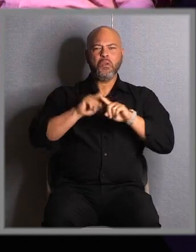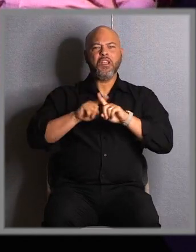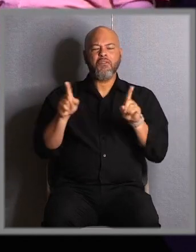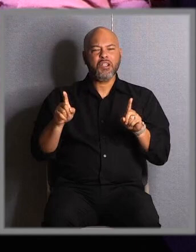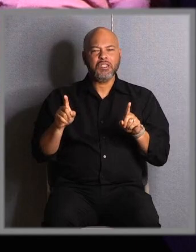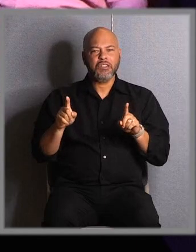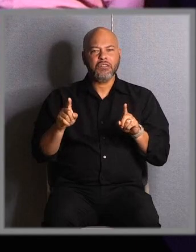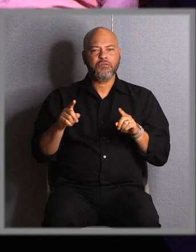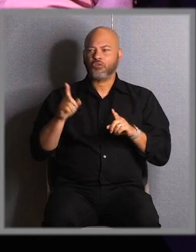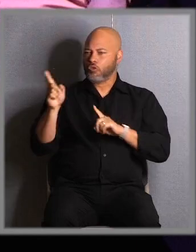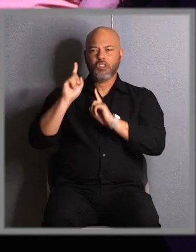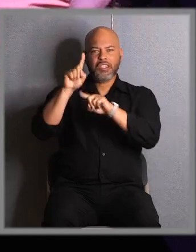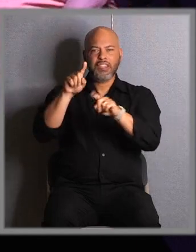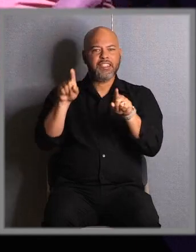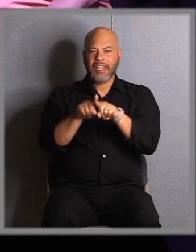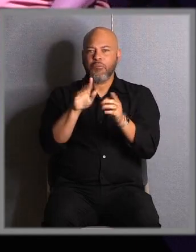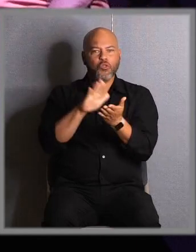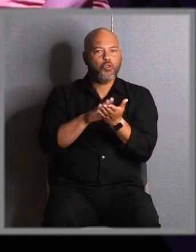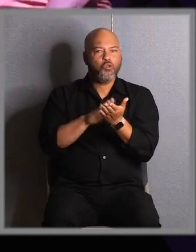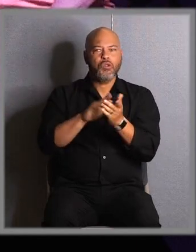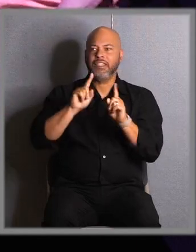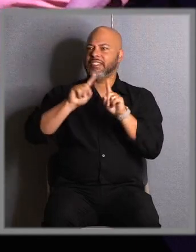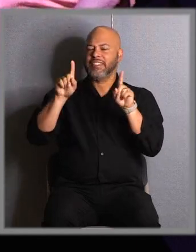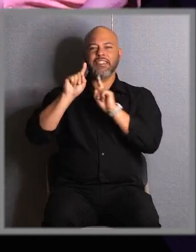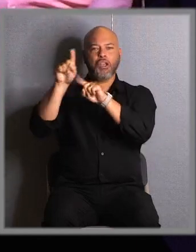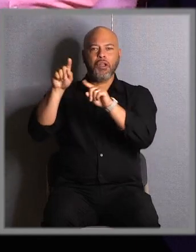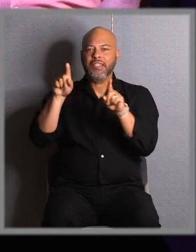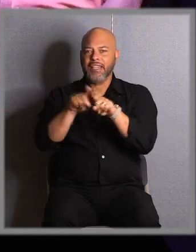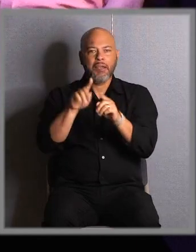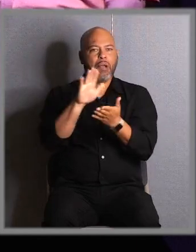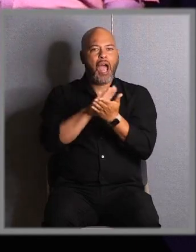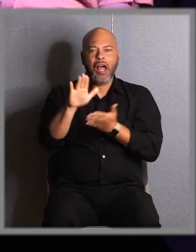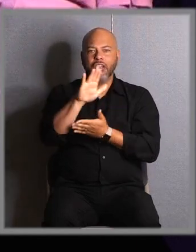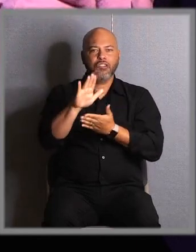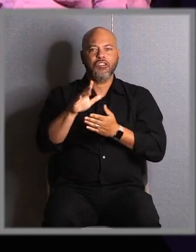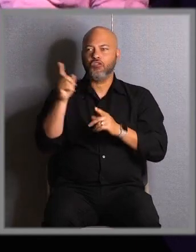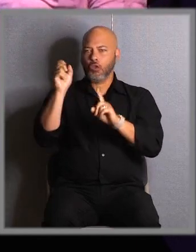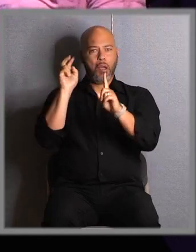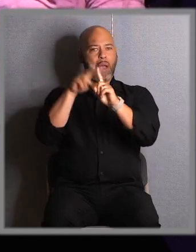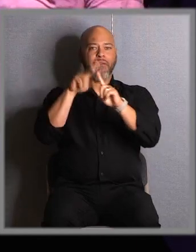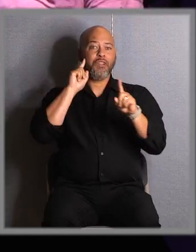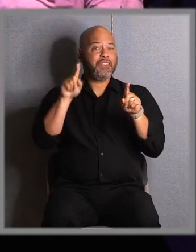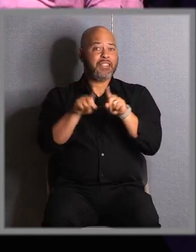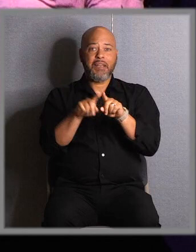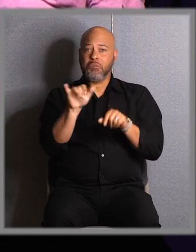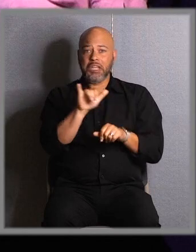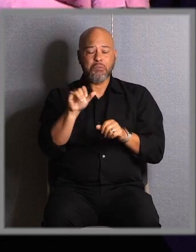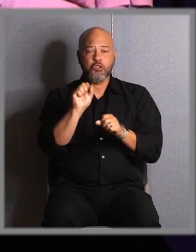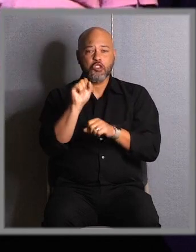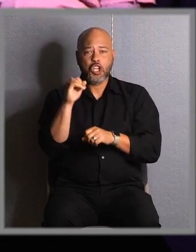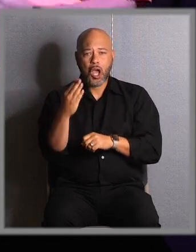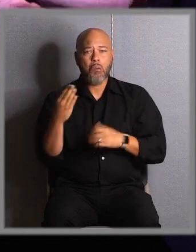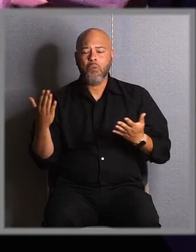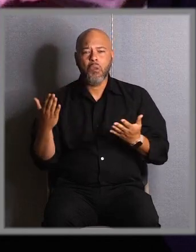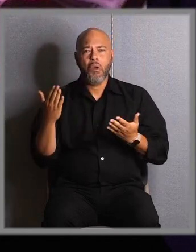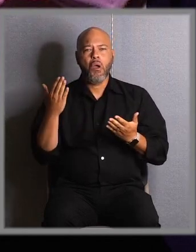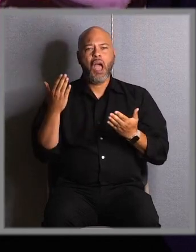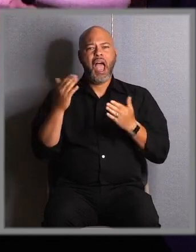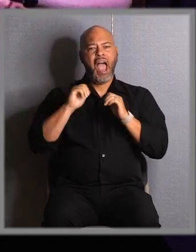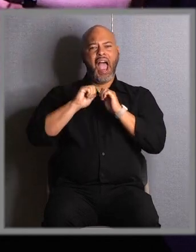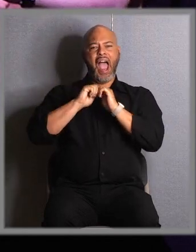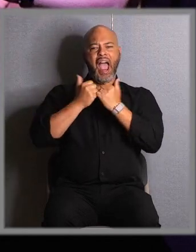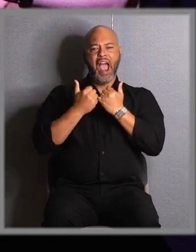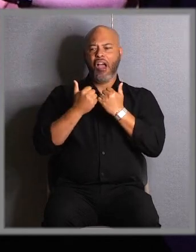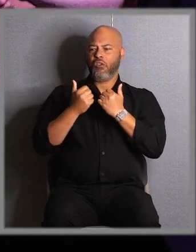to the same public schools, you go to the same colleges if you want to. You can apply for the same jobs. So how are